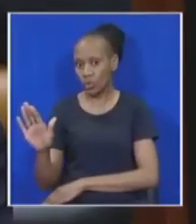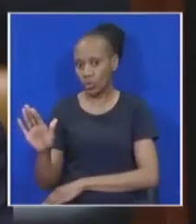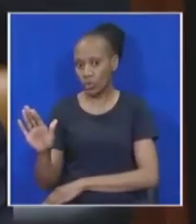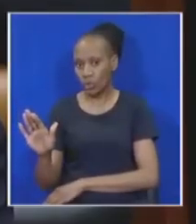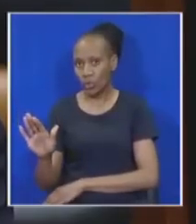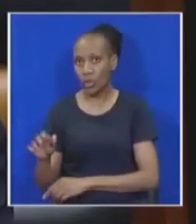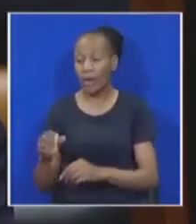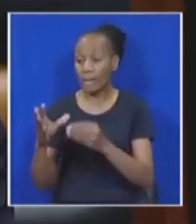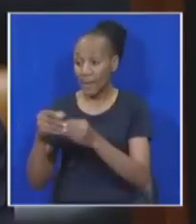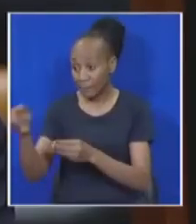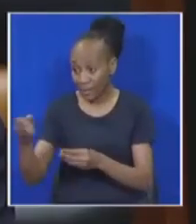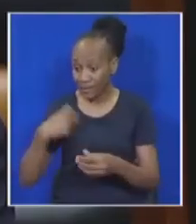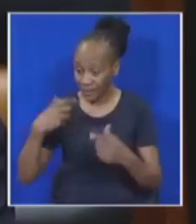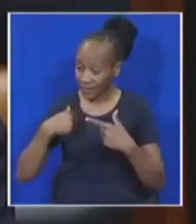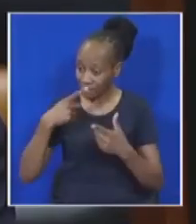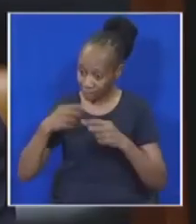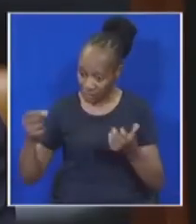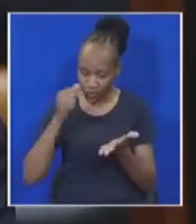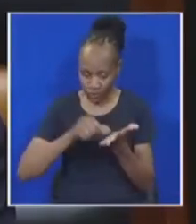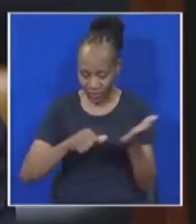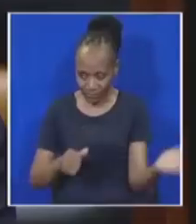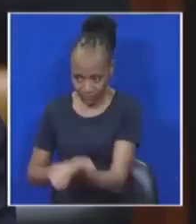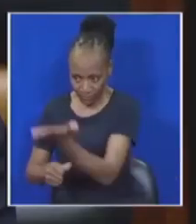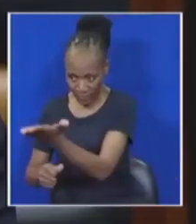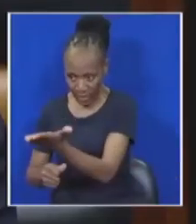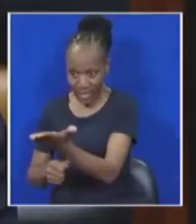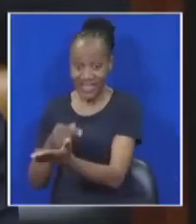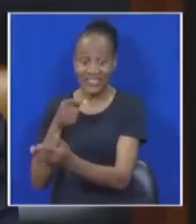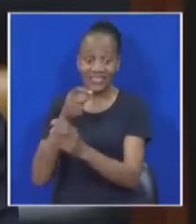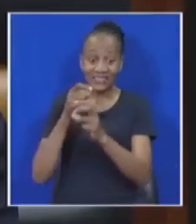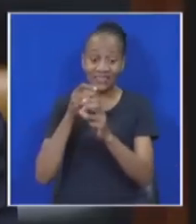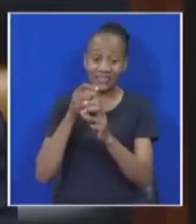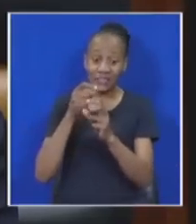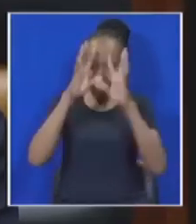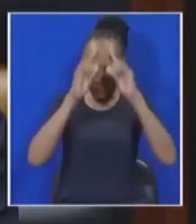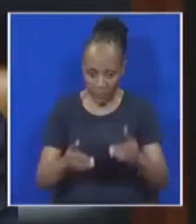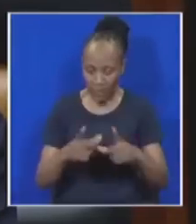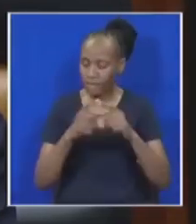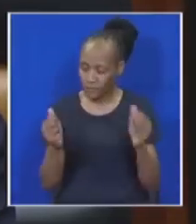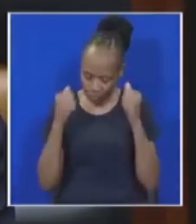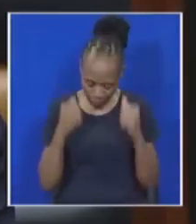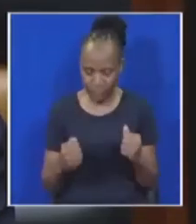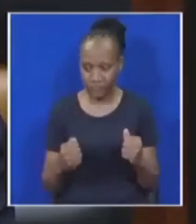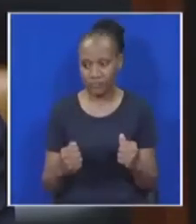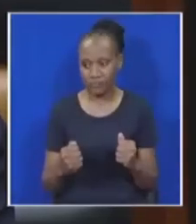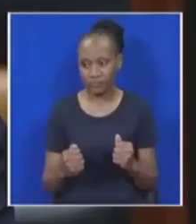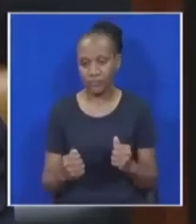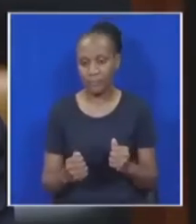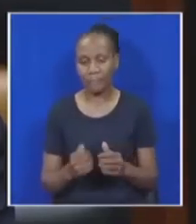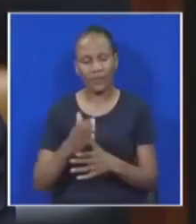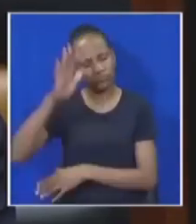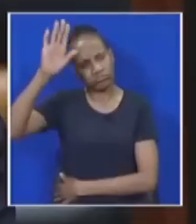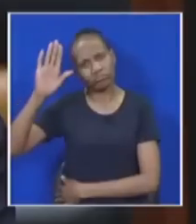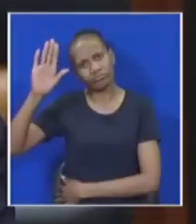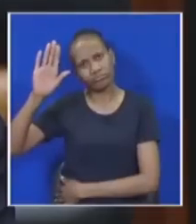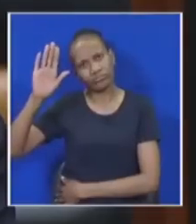writing, Honorable Member, that position remains unchanged. Proceed, Honorable Deputy Speaker.